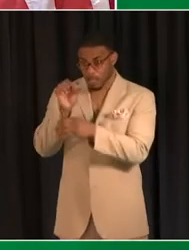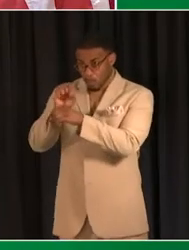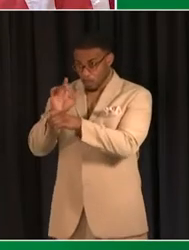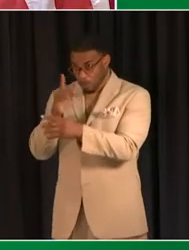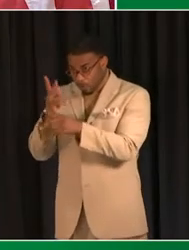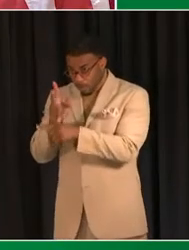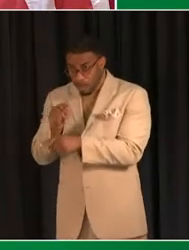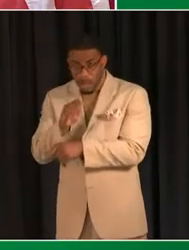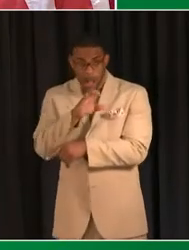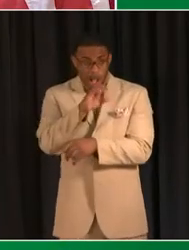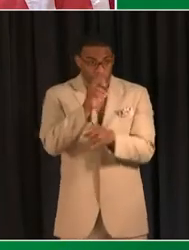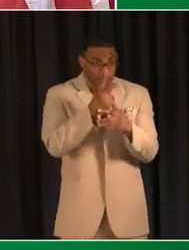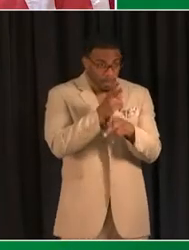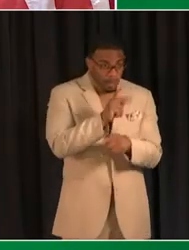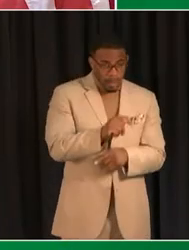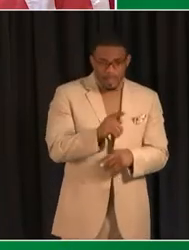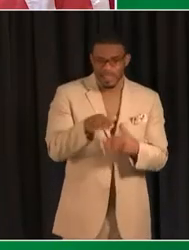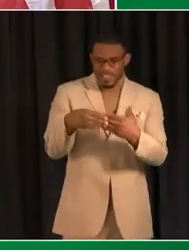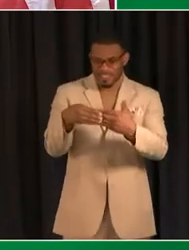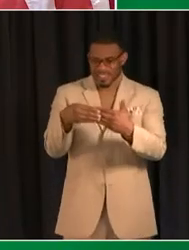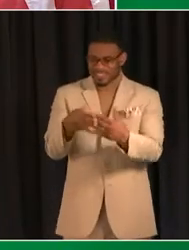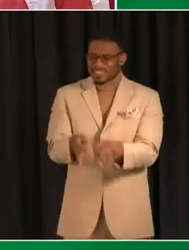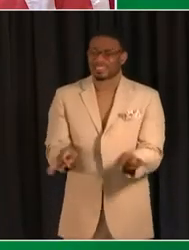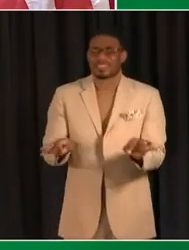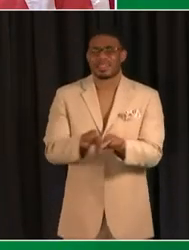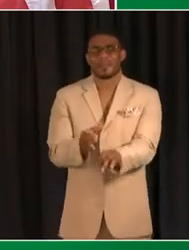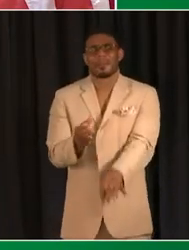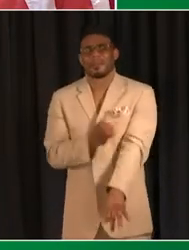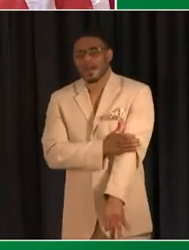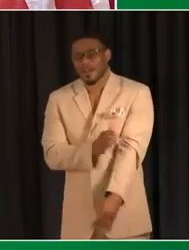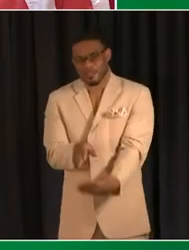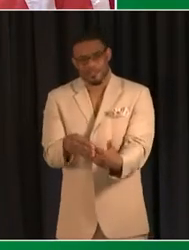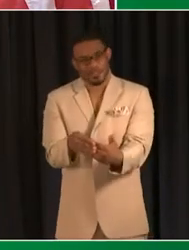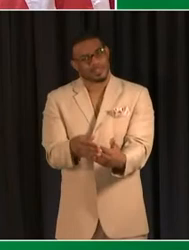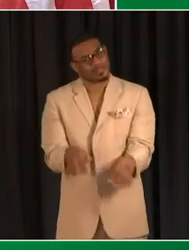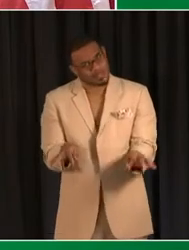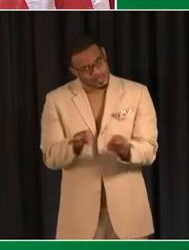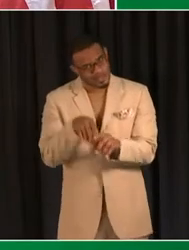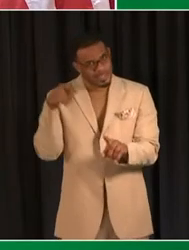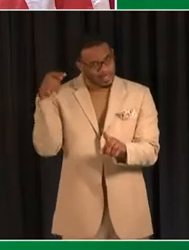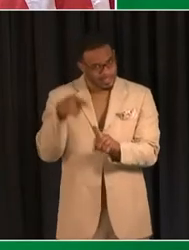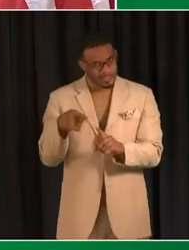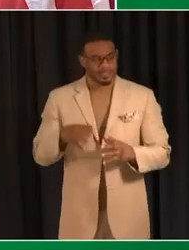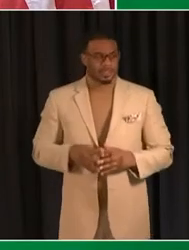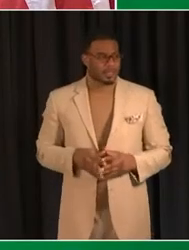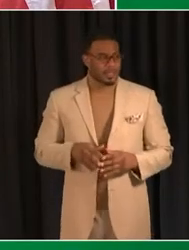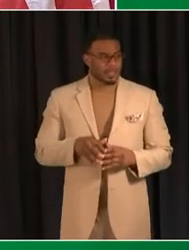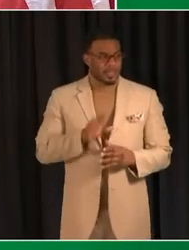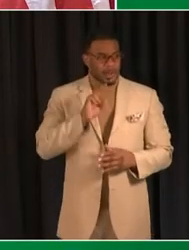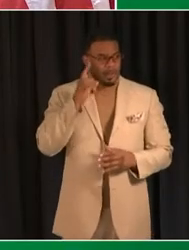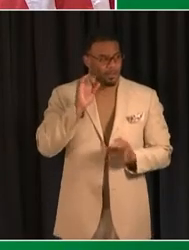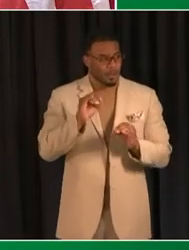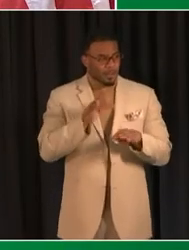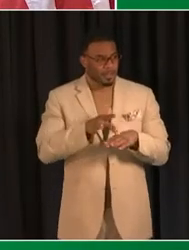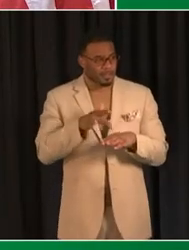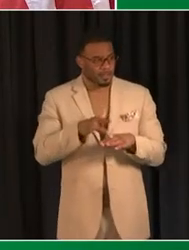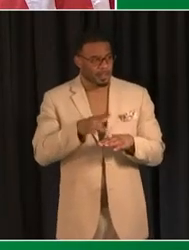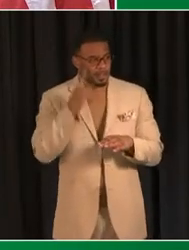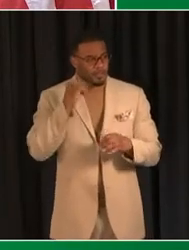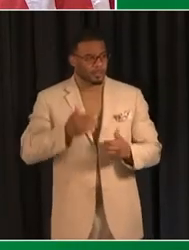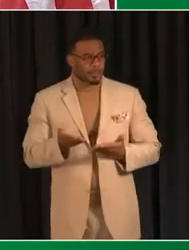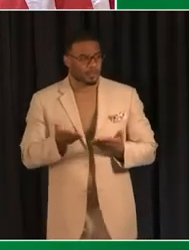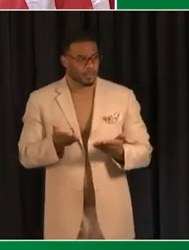Employers are figuring it out, and that flexibility, that power of flexibility, I think will be a theme moving forward, not even just for office